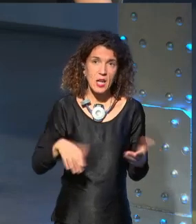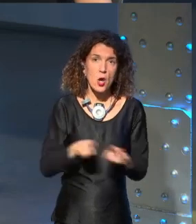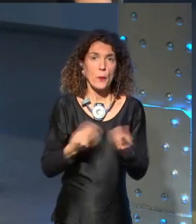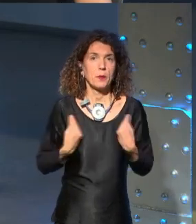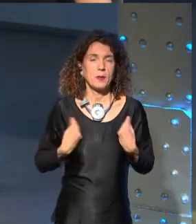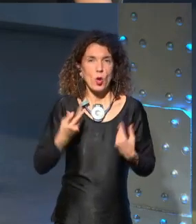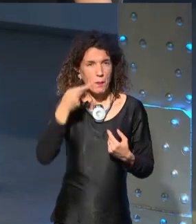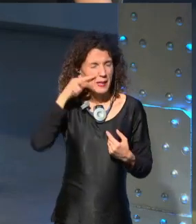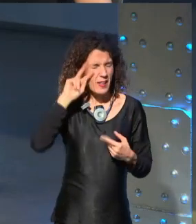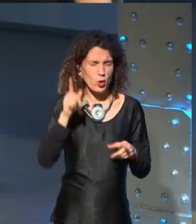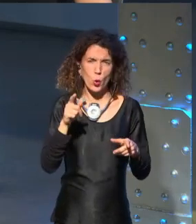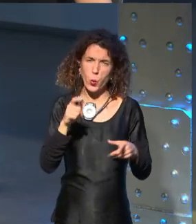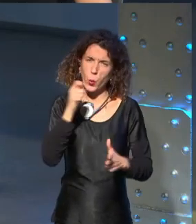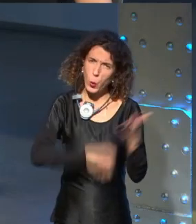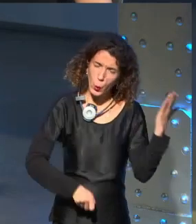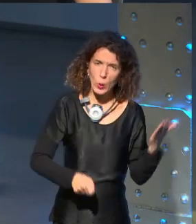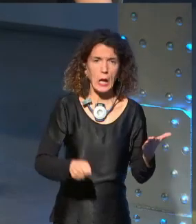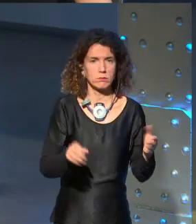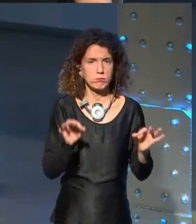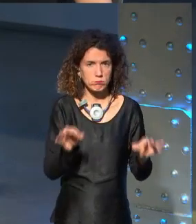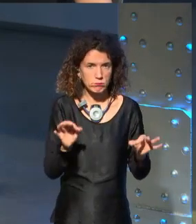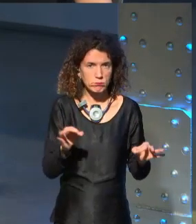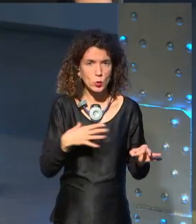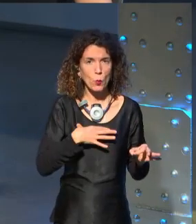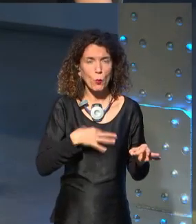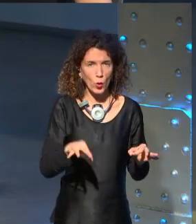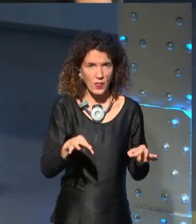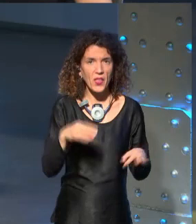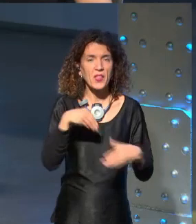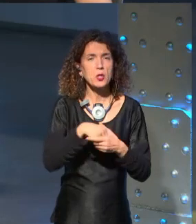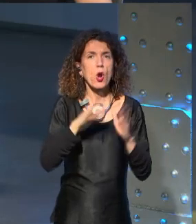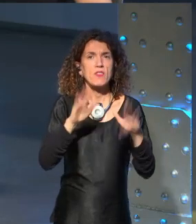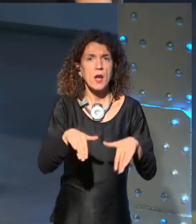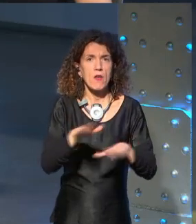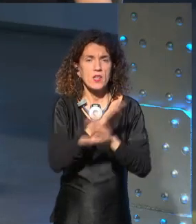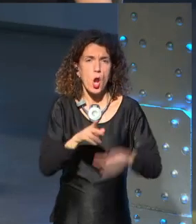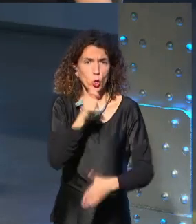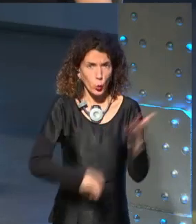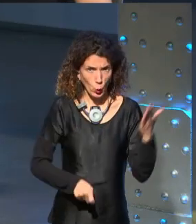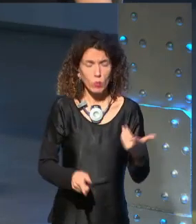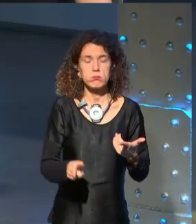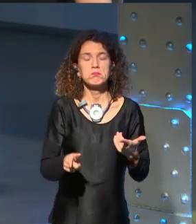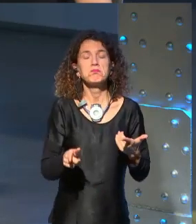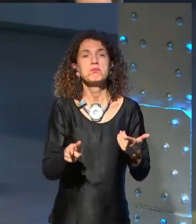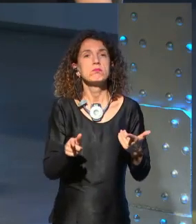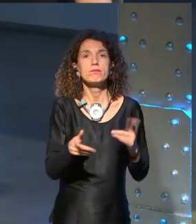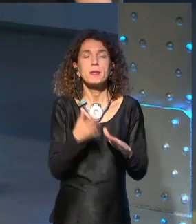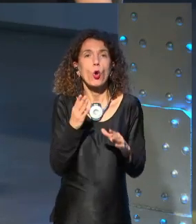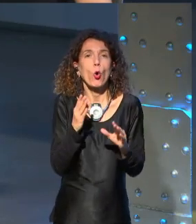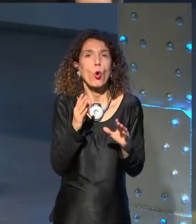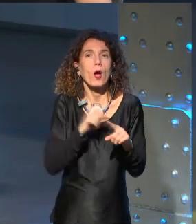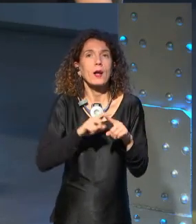would just stop doing it. But the key thing about David is that he can't stop doing it. The drive